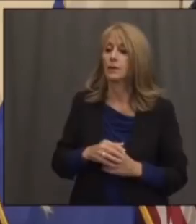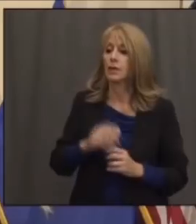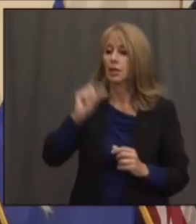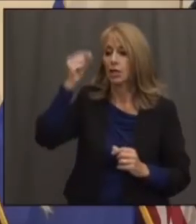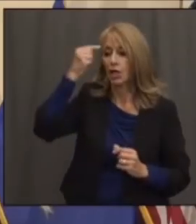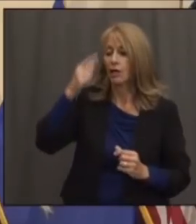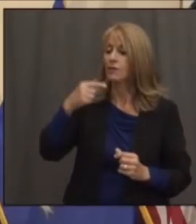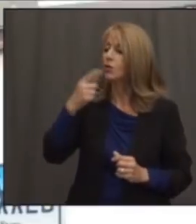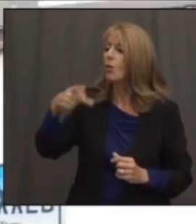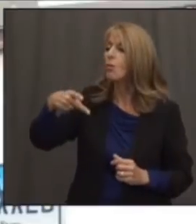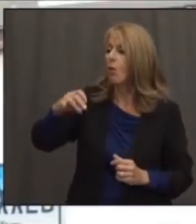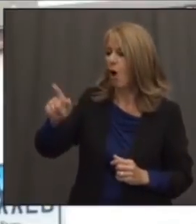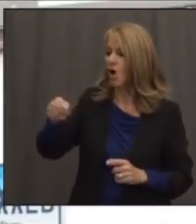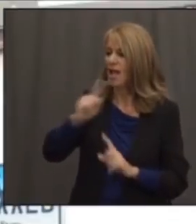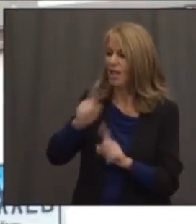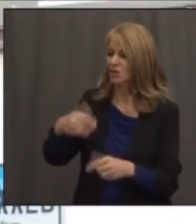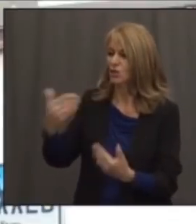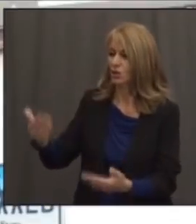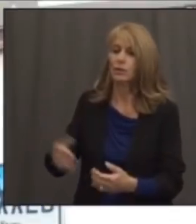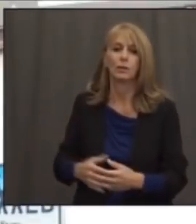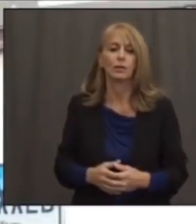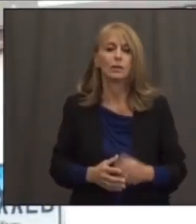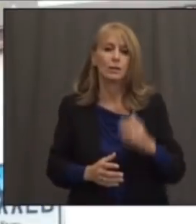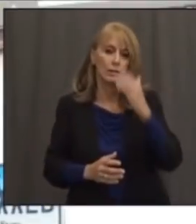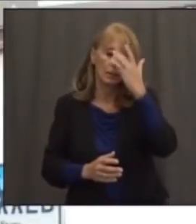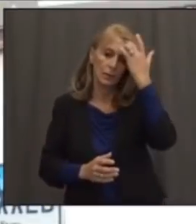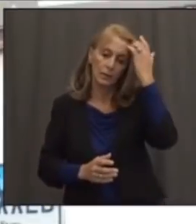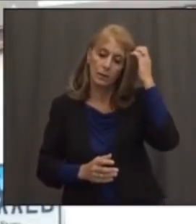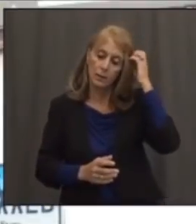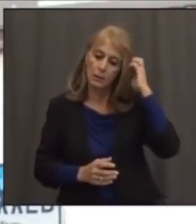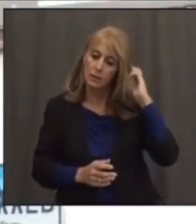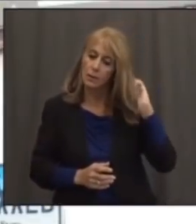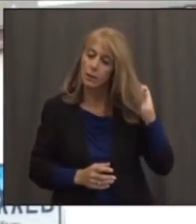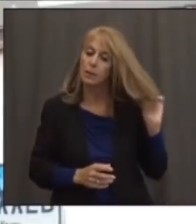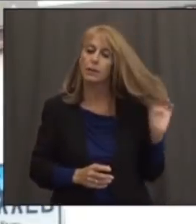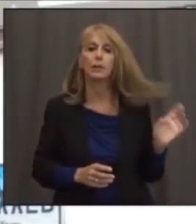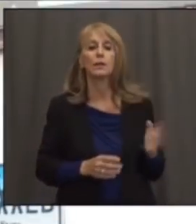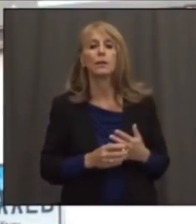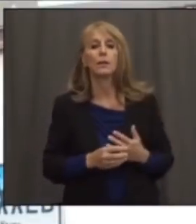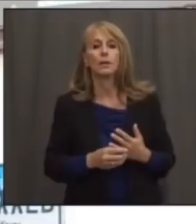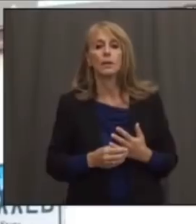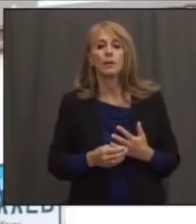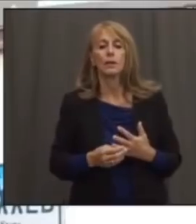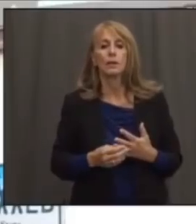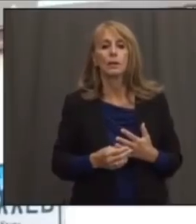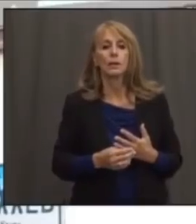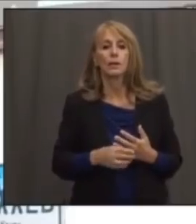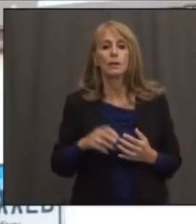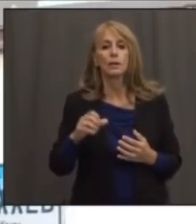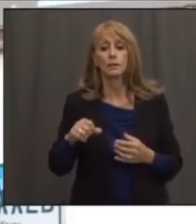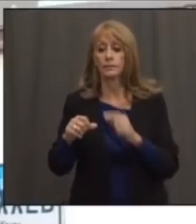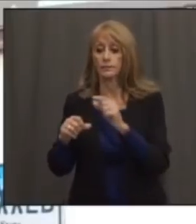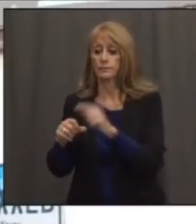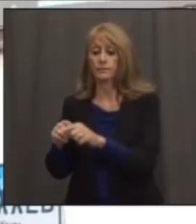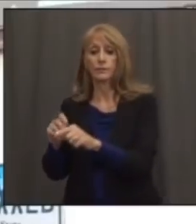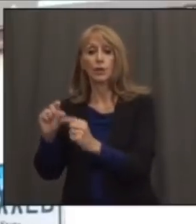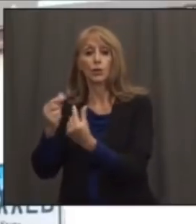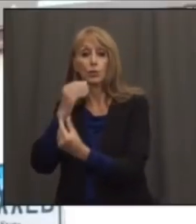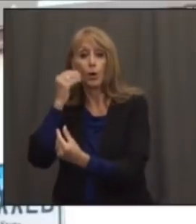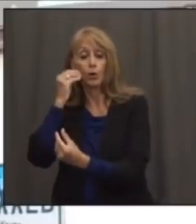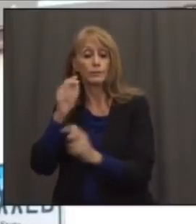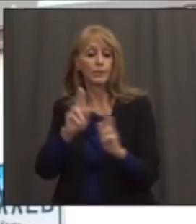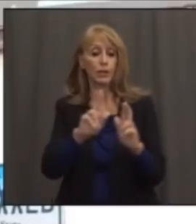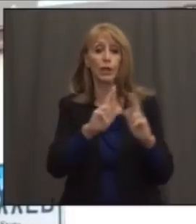Yeah, no, you got to understand the conversations happen directly with the group homes as well as the unions, make sure everyone's get